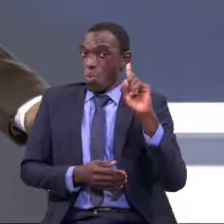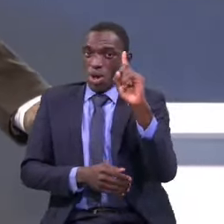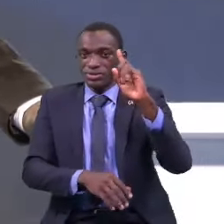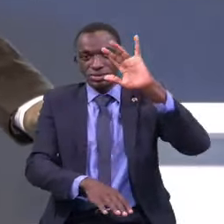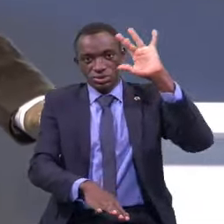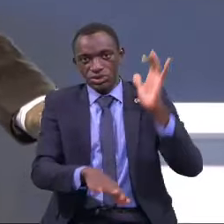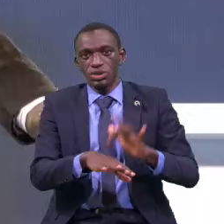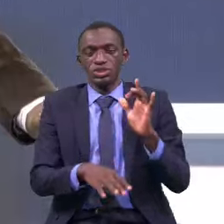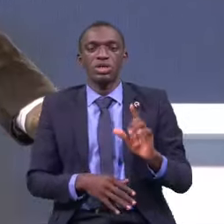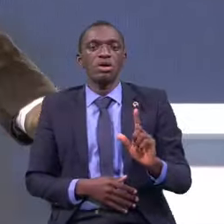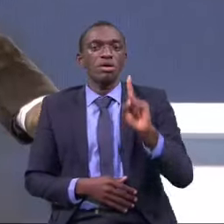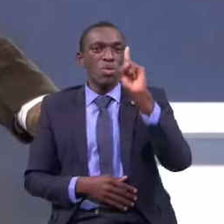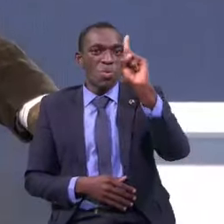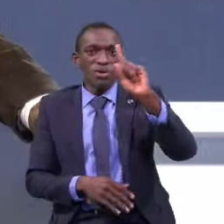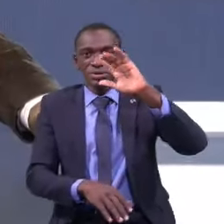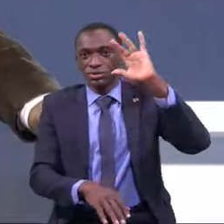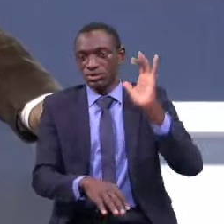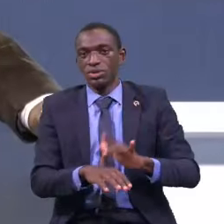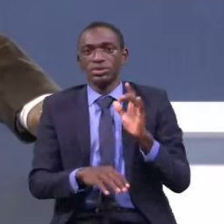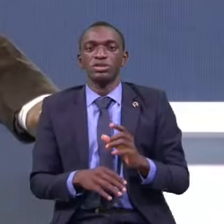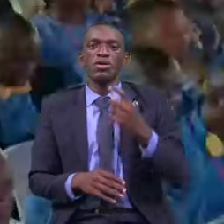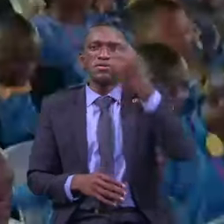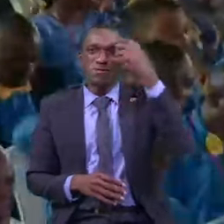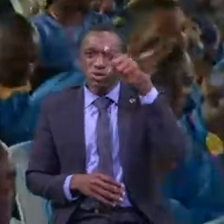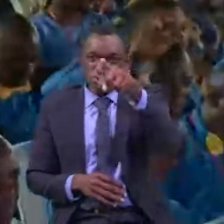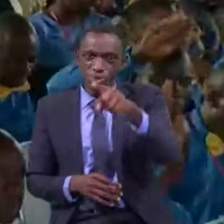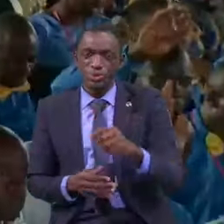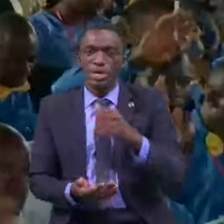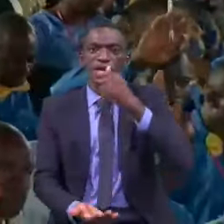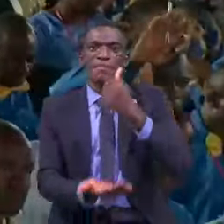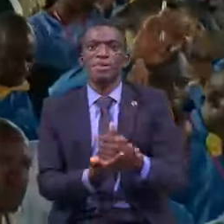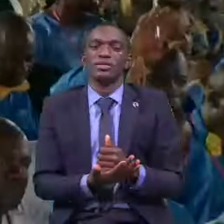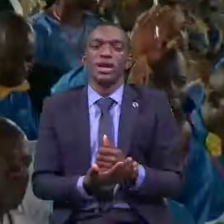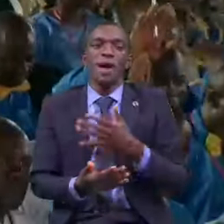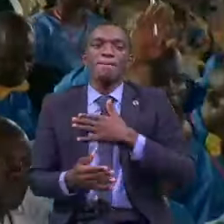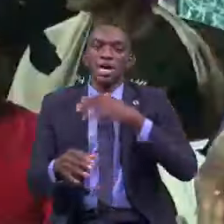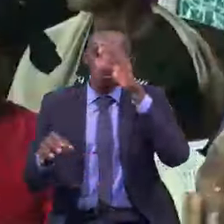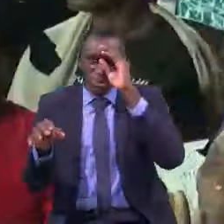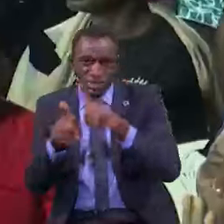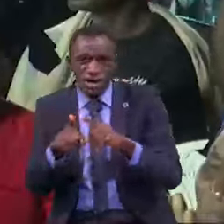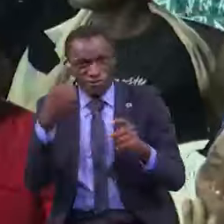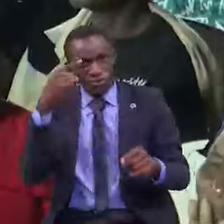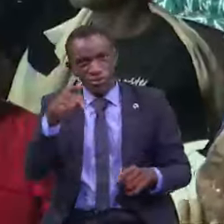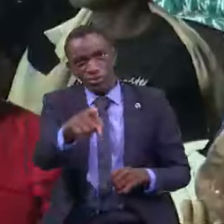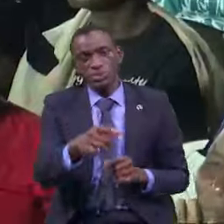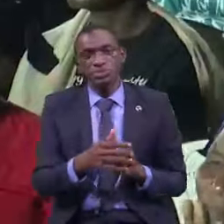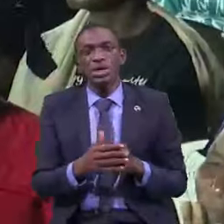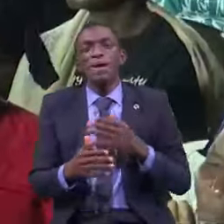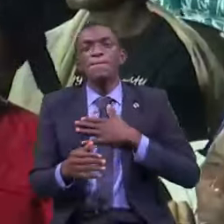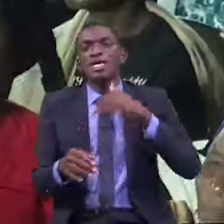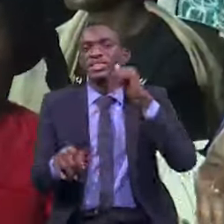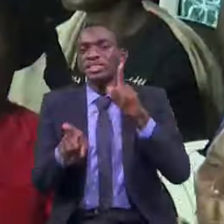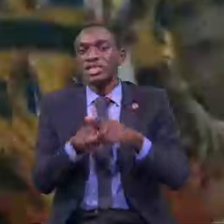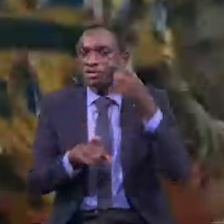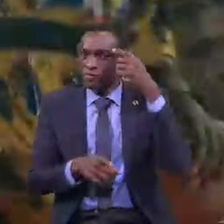A single touch for you, my brother, for you, my sister, for